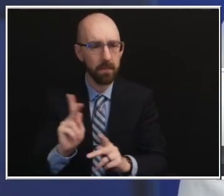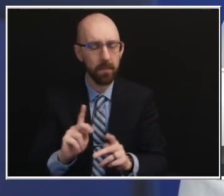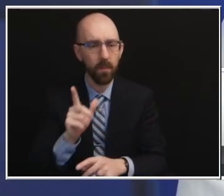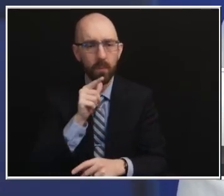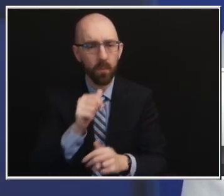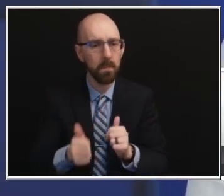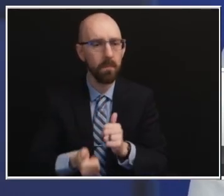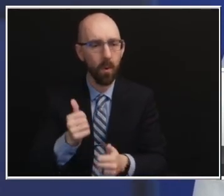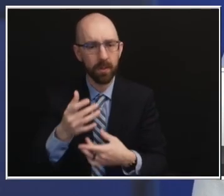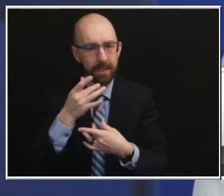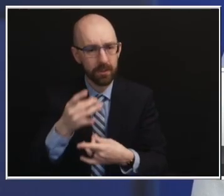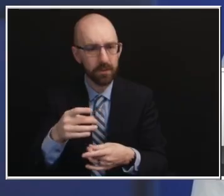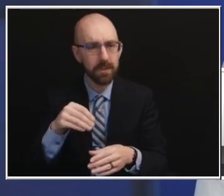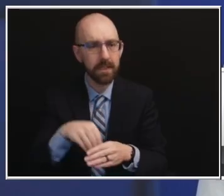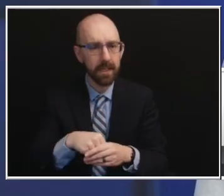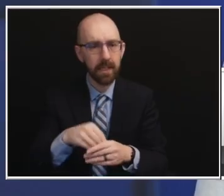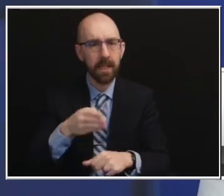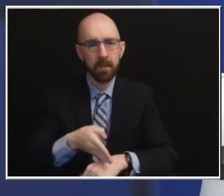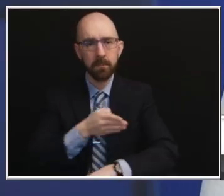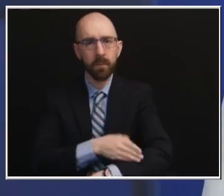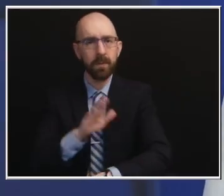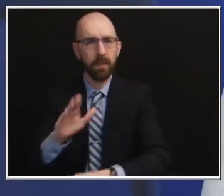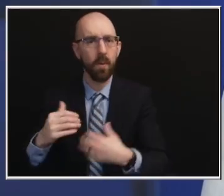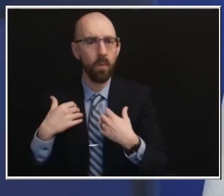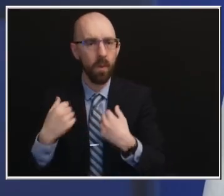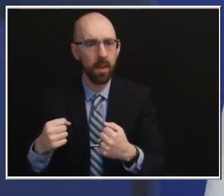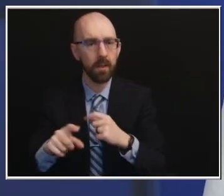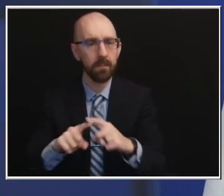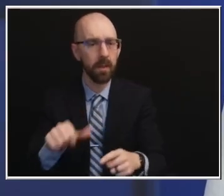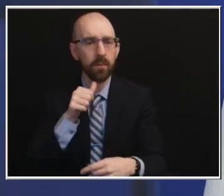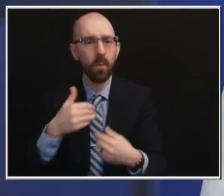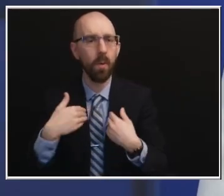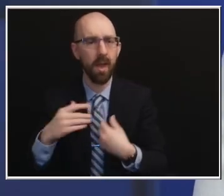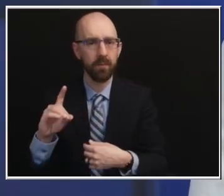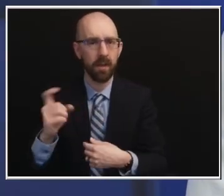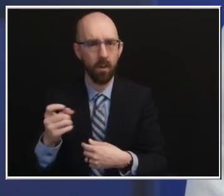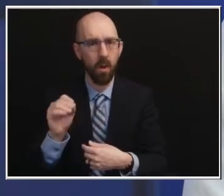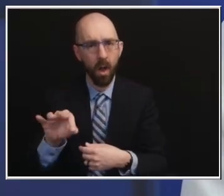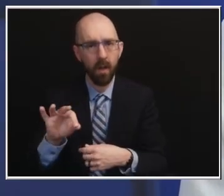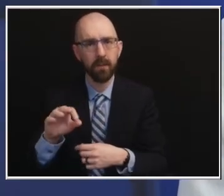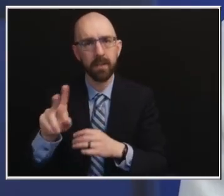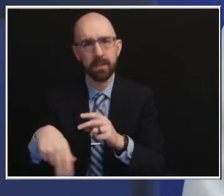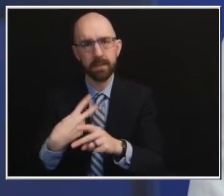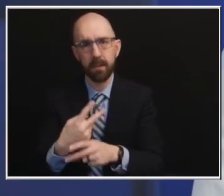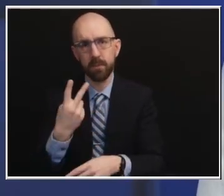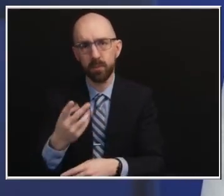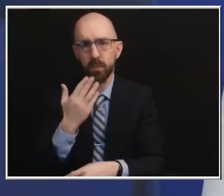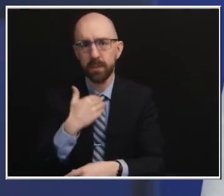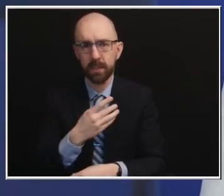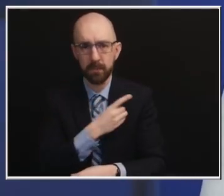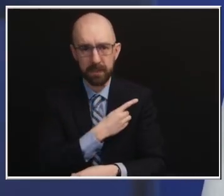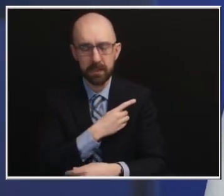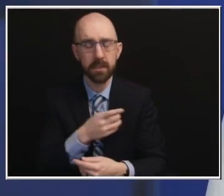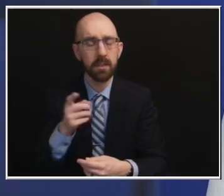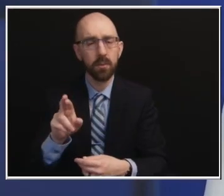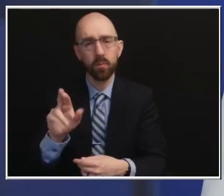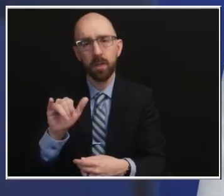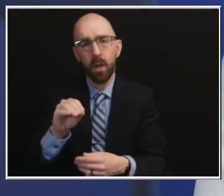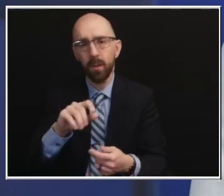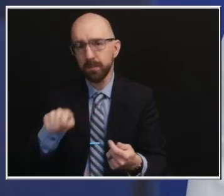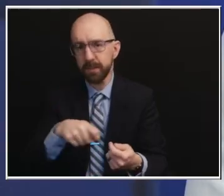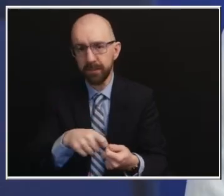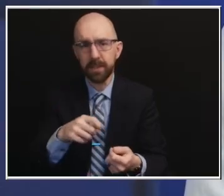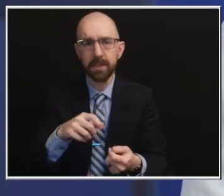interested in improving their wellness but don't have a diagnosis of type 2 diabetes, while the Rio is specifically designed and approved for people